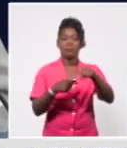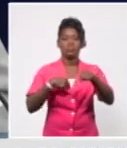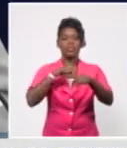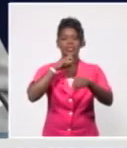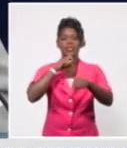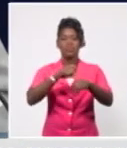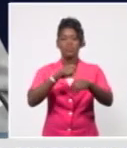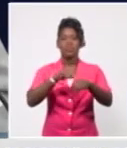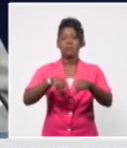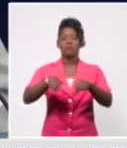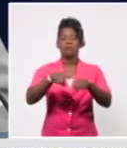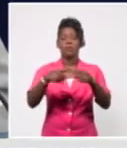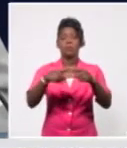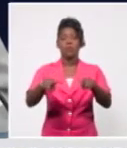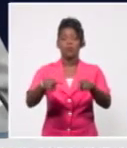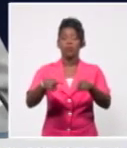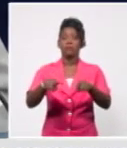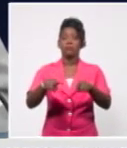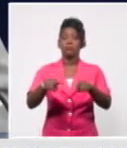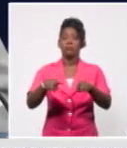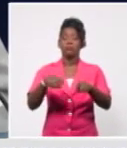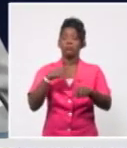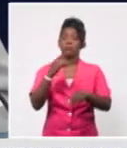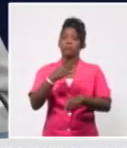at 3.46%.